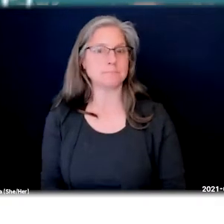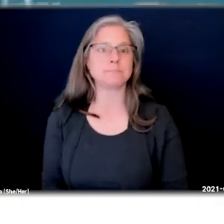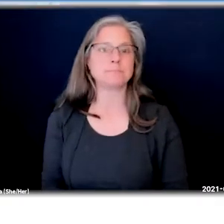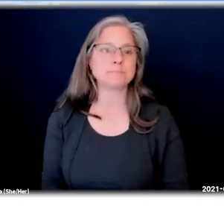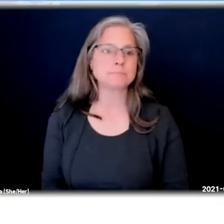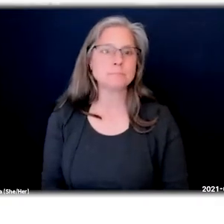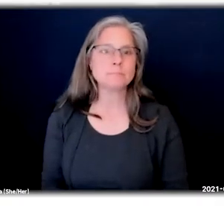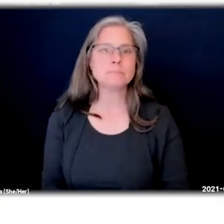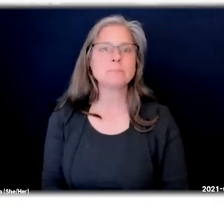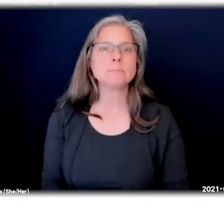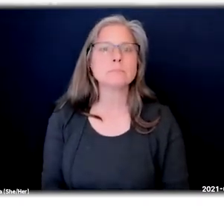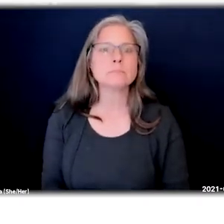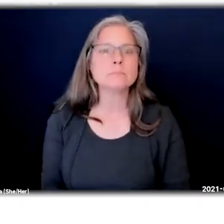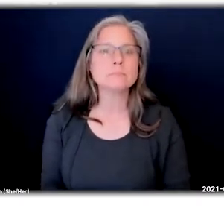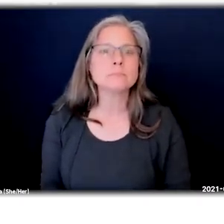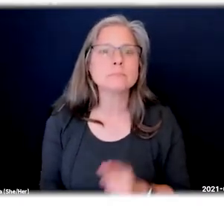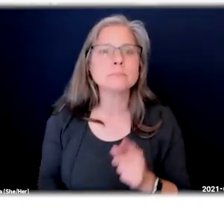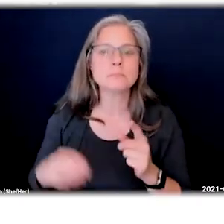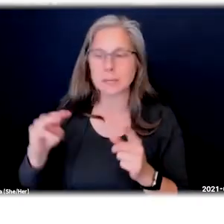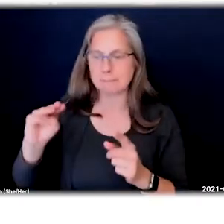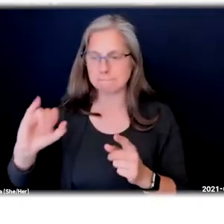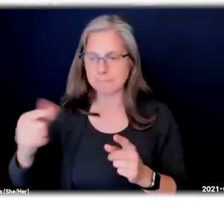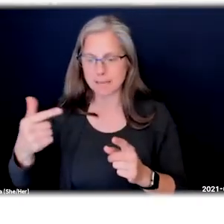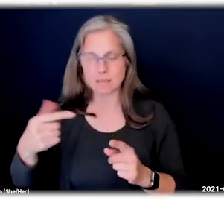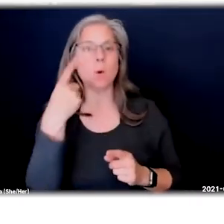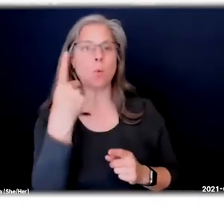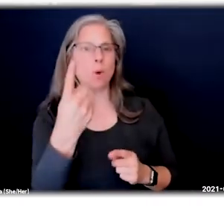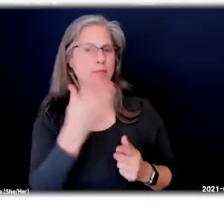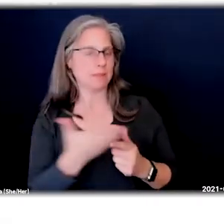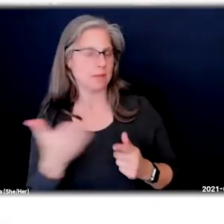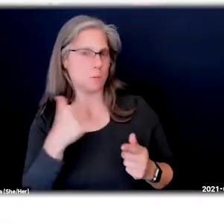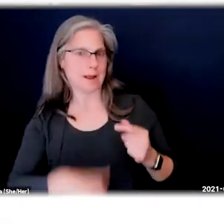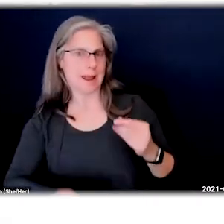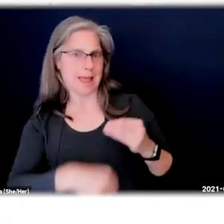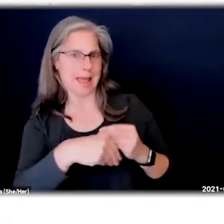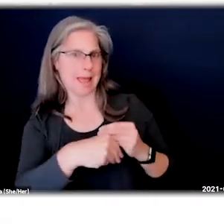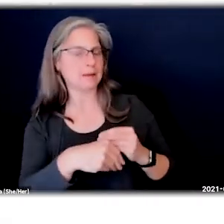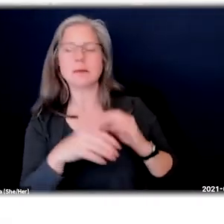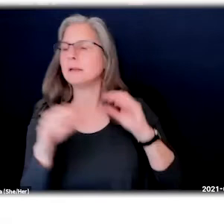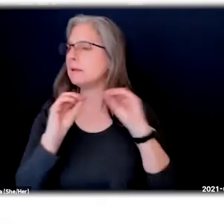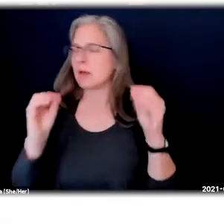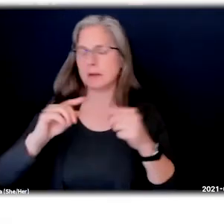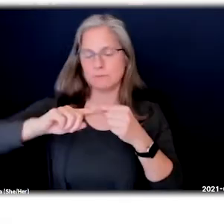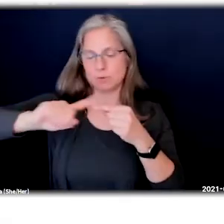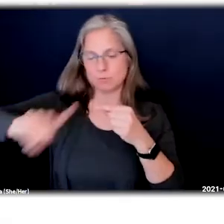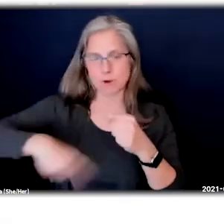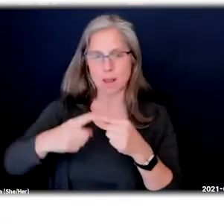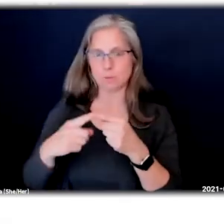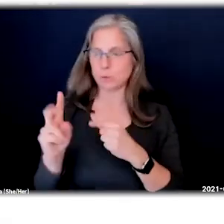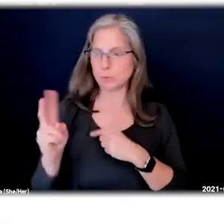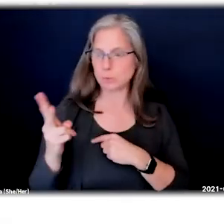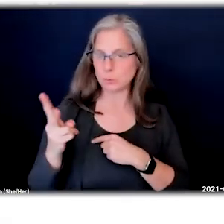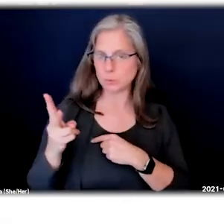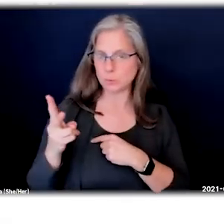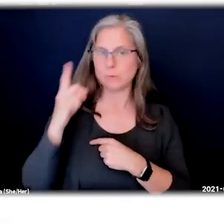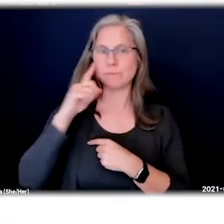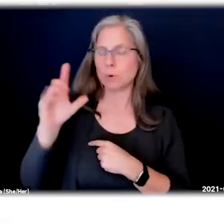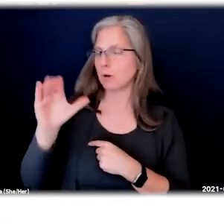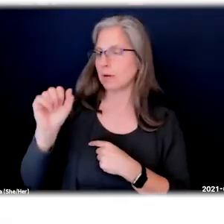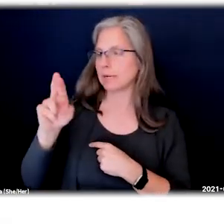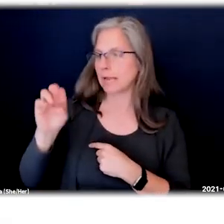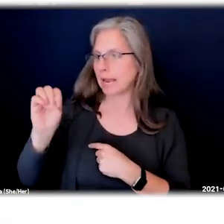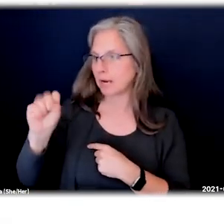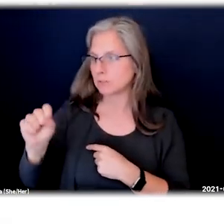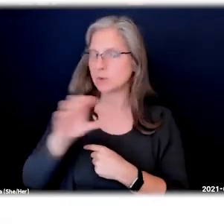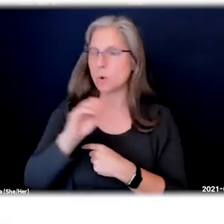One thing I want to add there is that none of the round 2 of the CARES funds or the ESSER